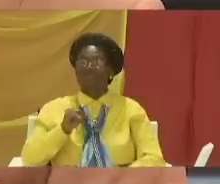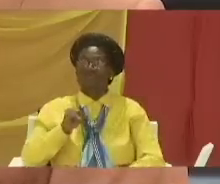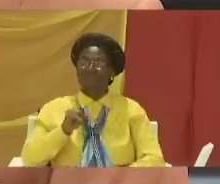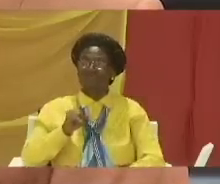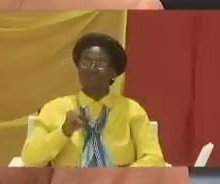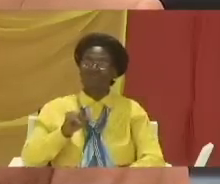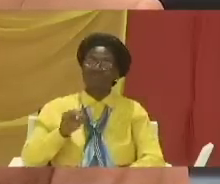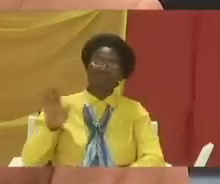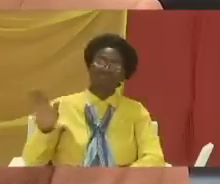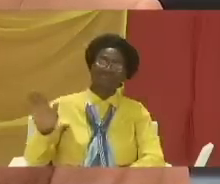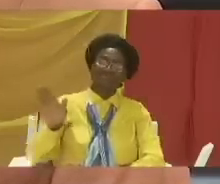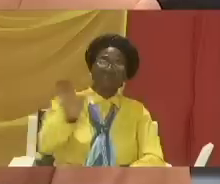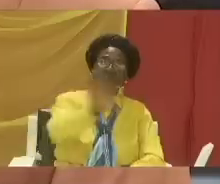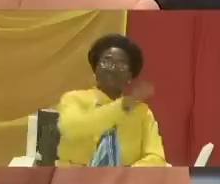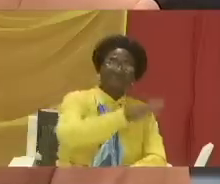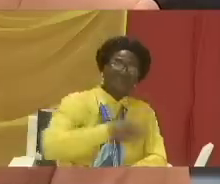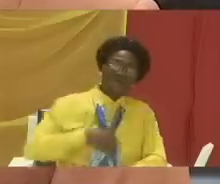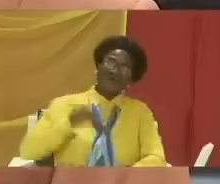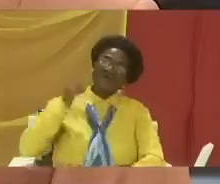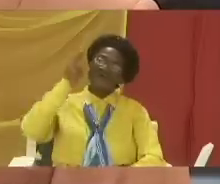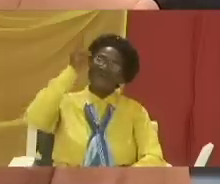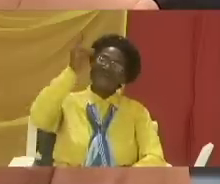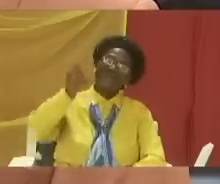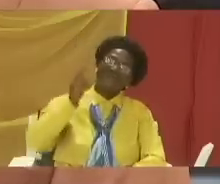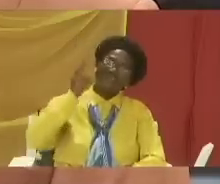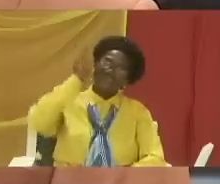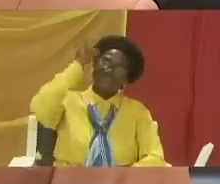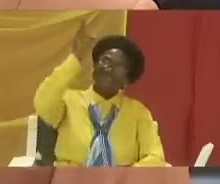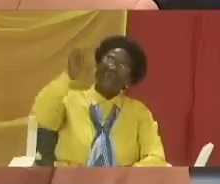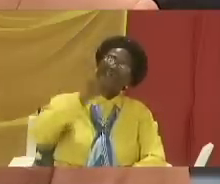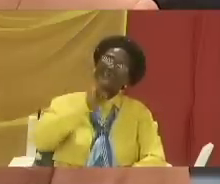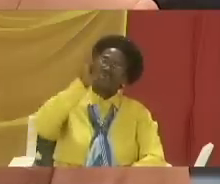Your future is going to be glorious.